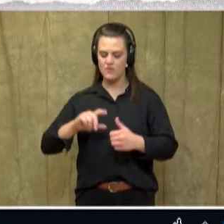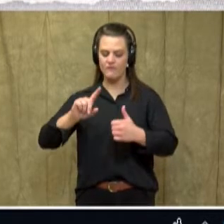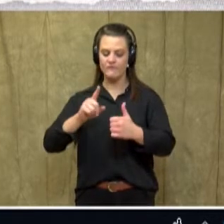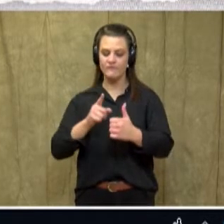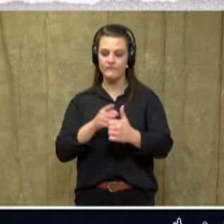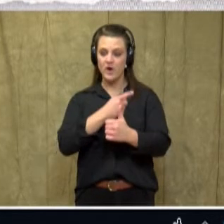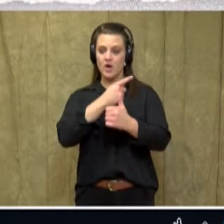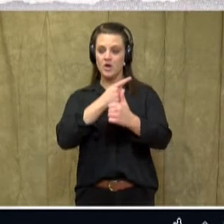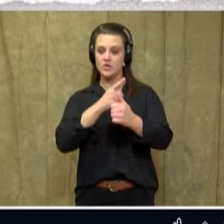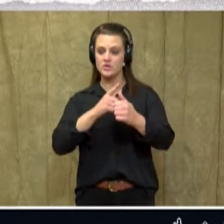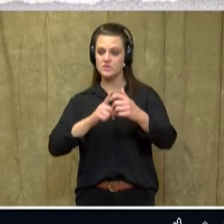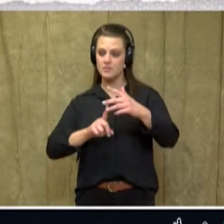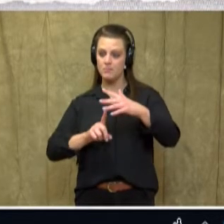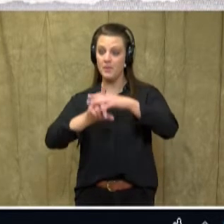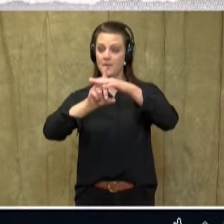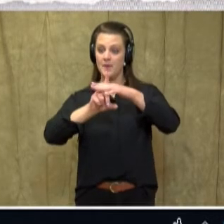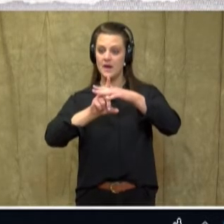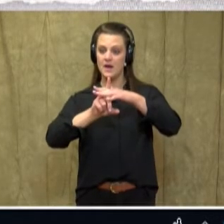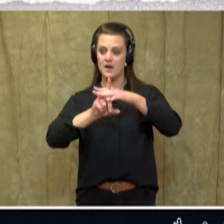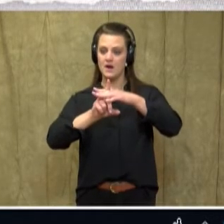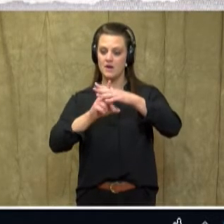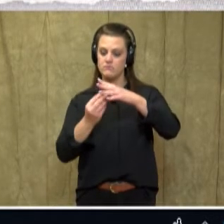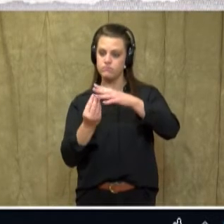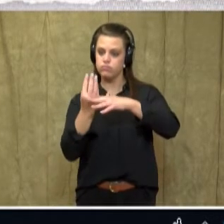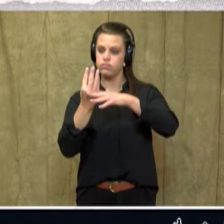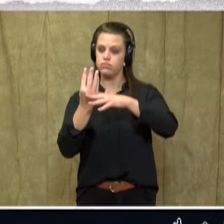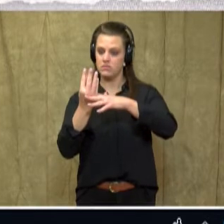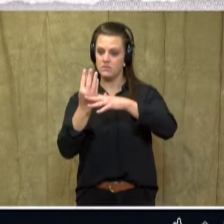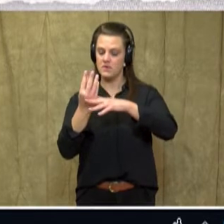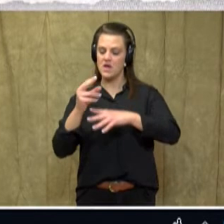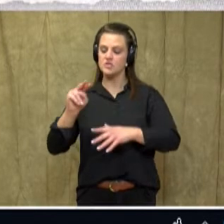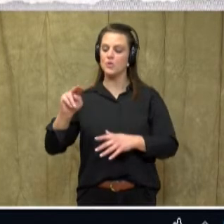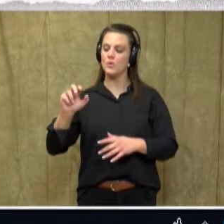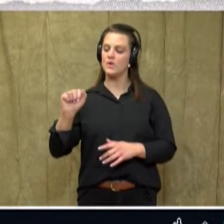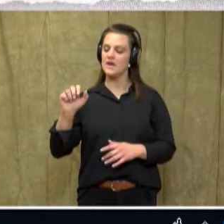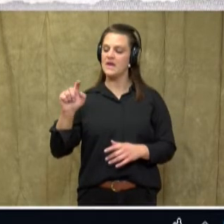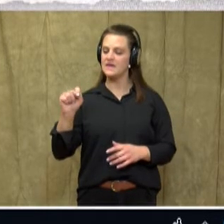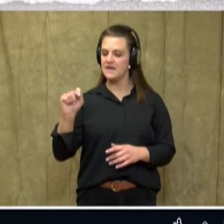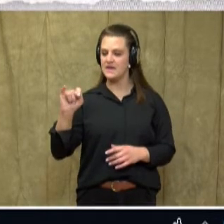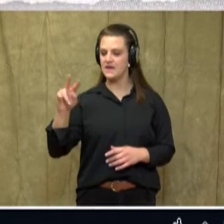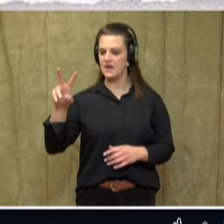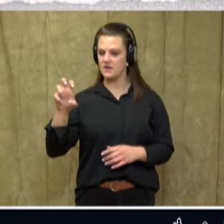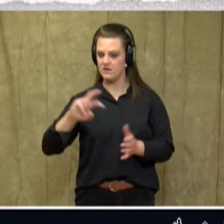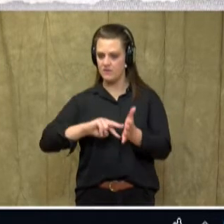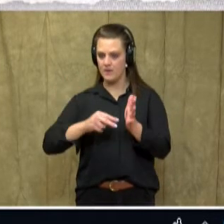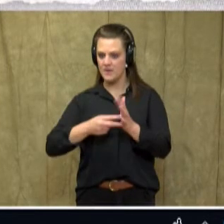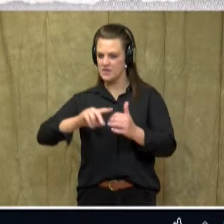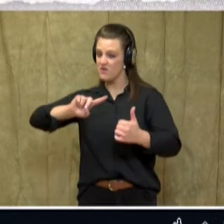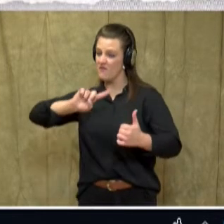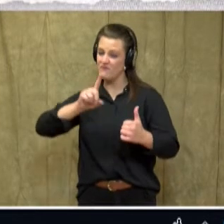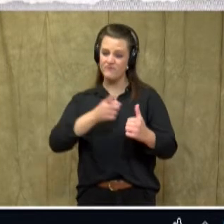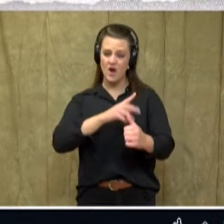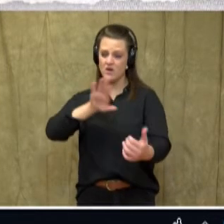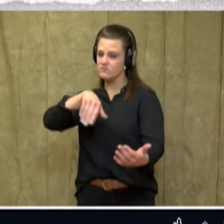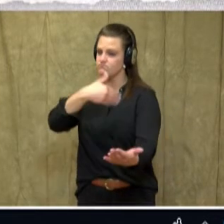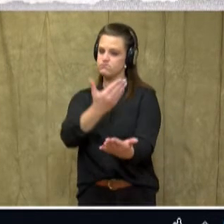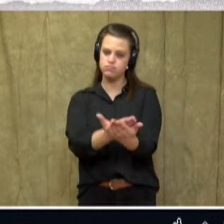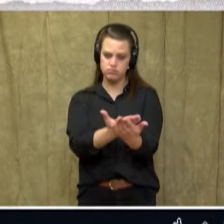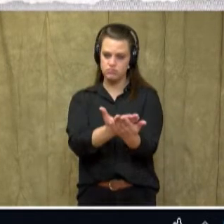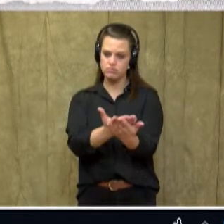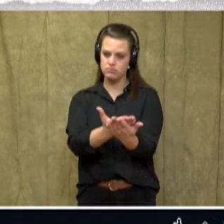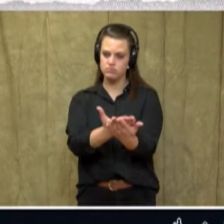appeared. So the word native means that they were the first ones there, like Native